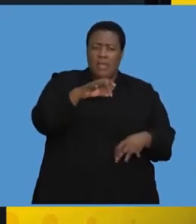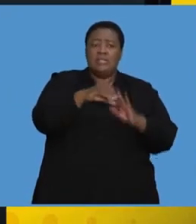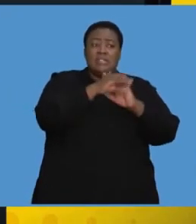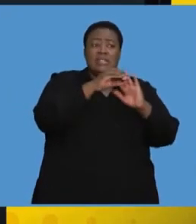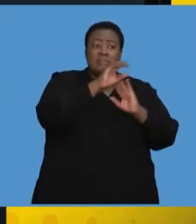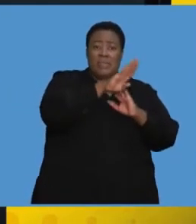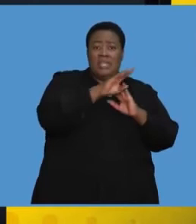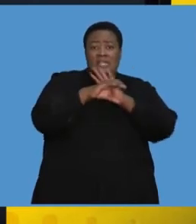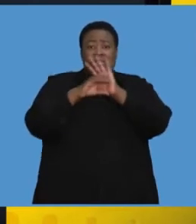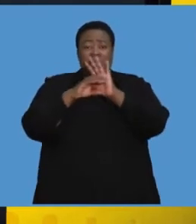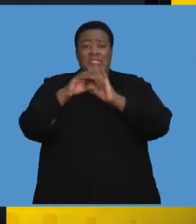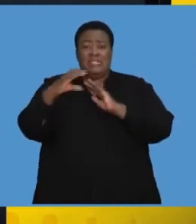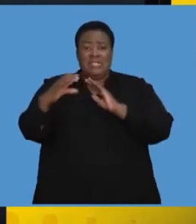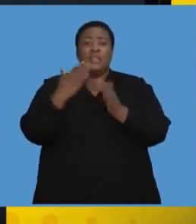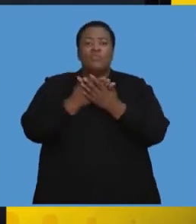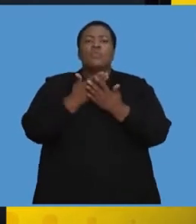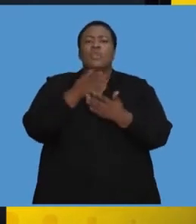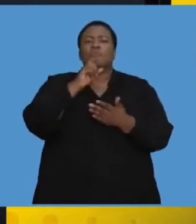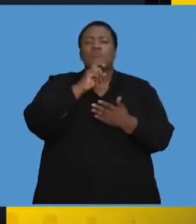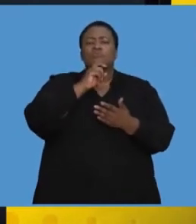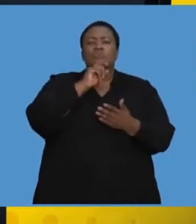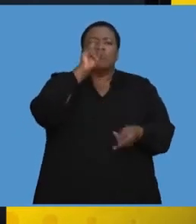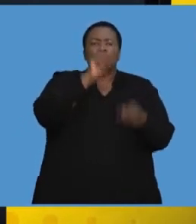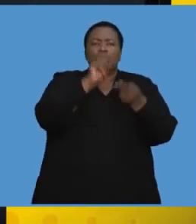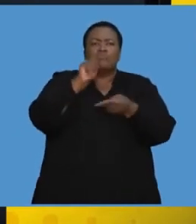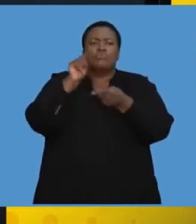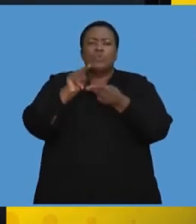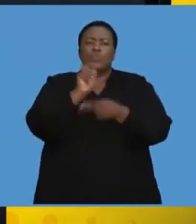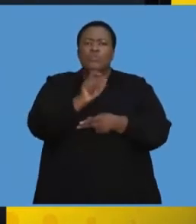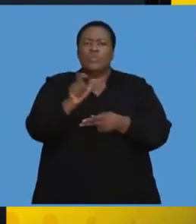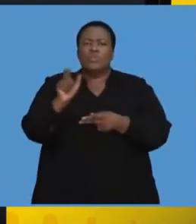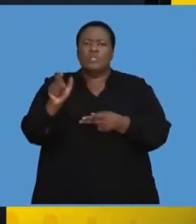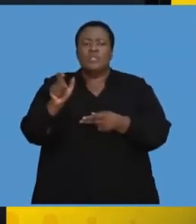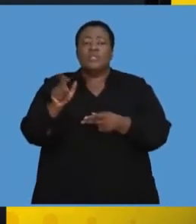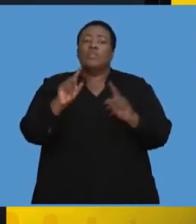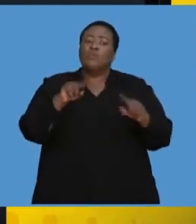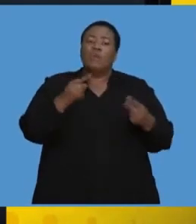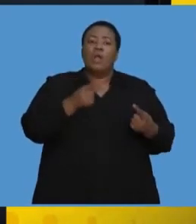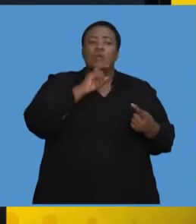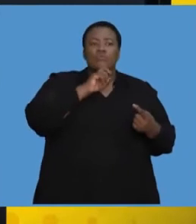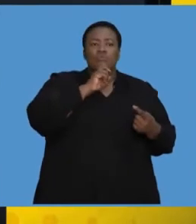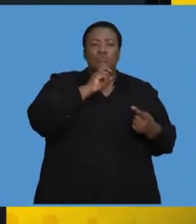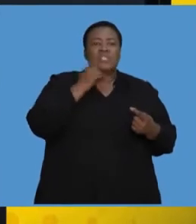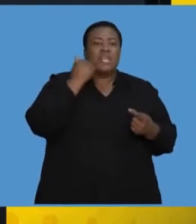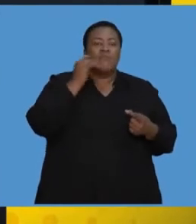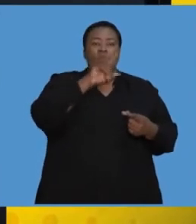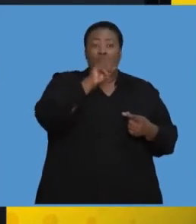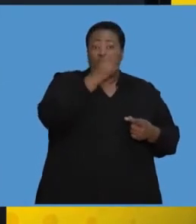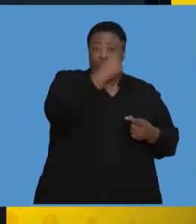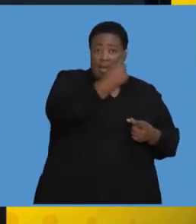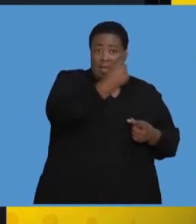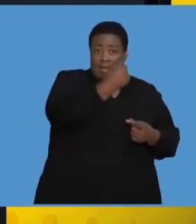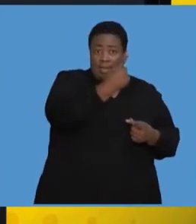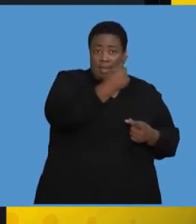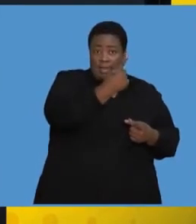B and section C, you can use acronyms and abbreviations. You are not allowed to use acronyms and abbreviations in